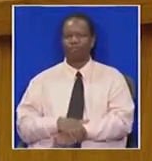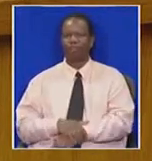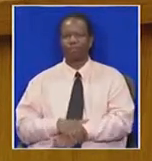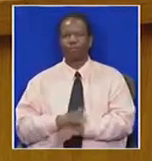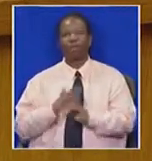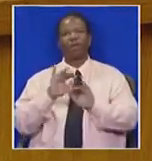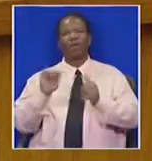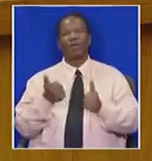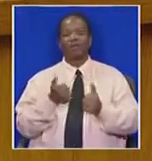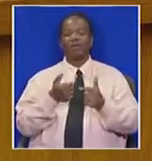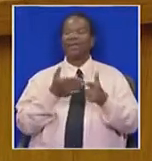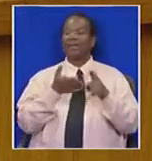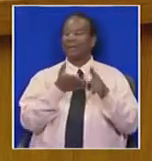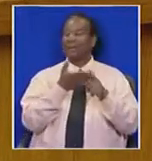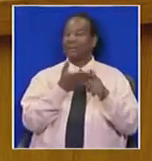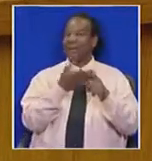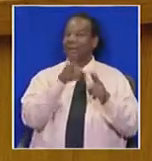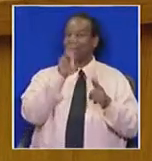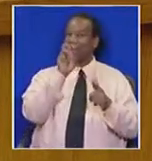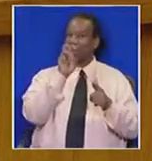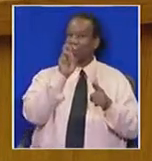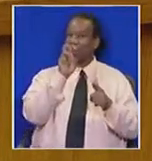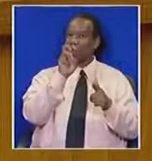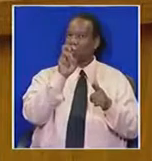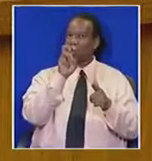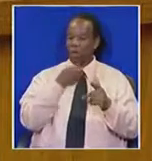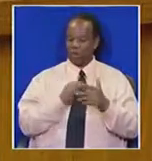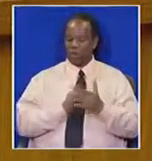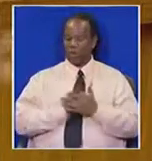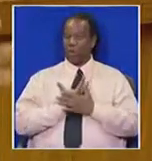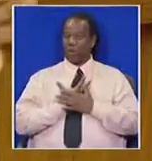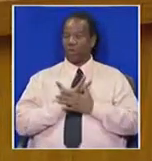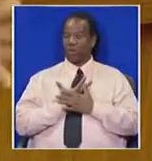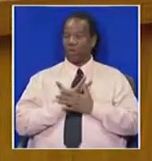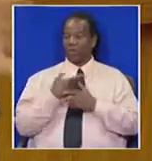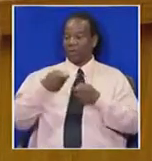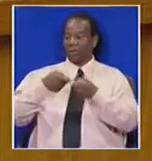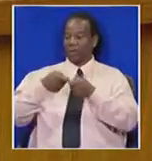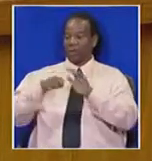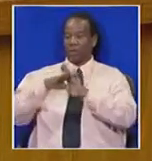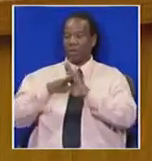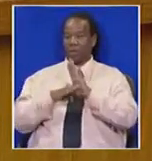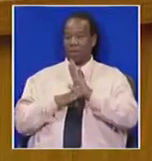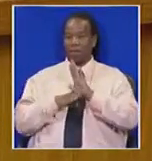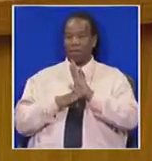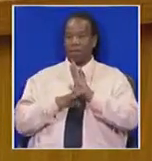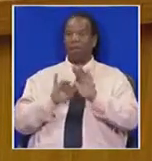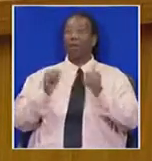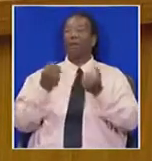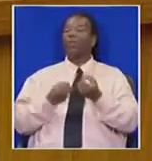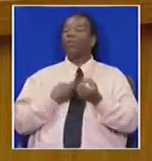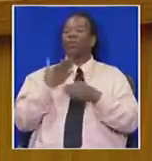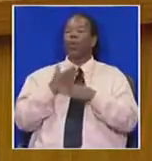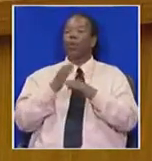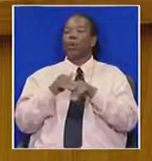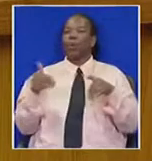On the second issue you raised, on the issue of the youth support program, the issue of youth unemployment. The